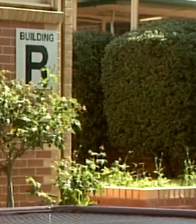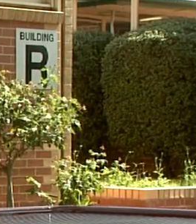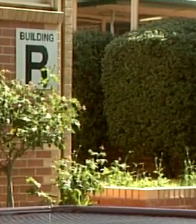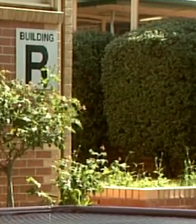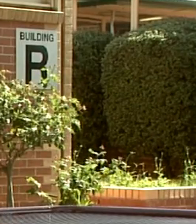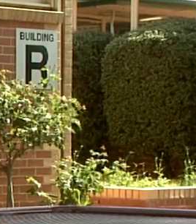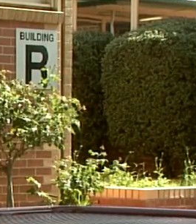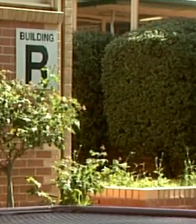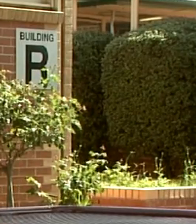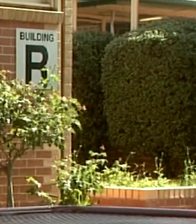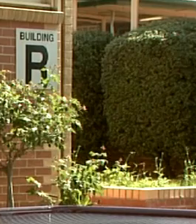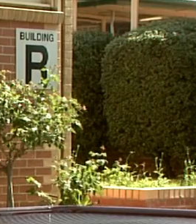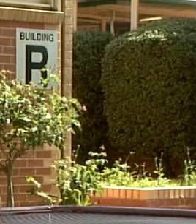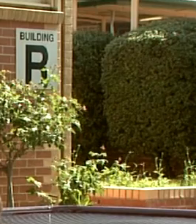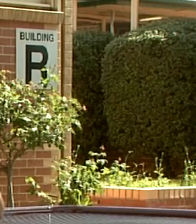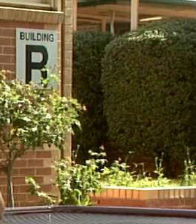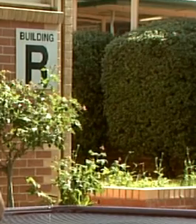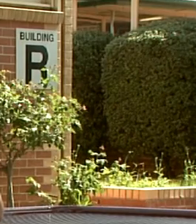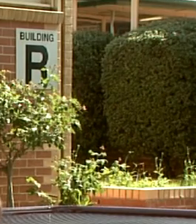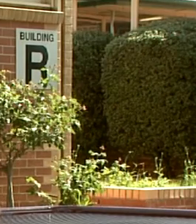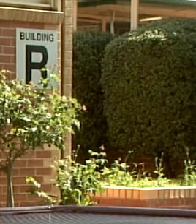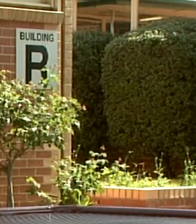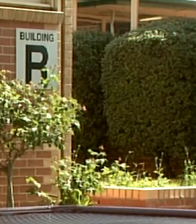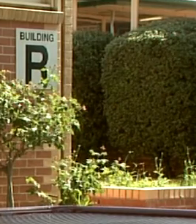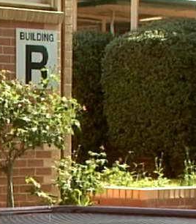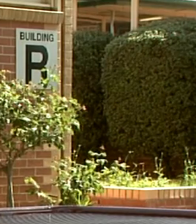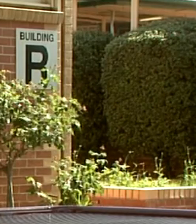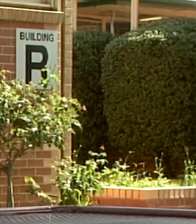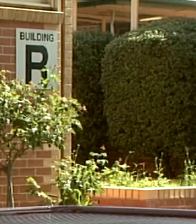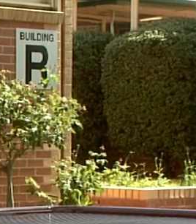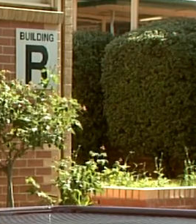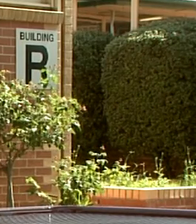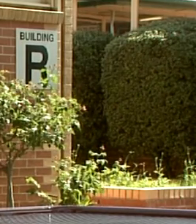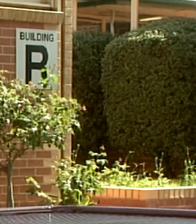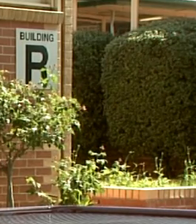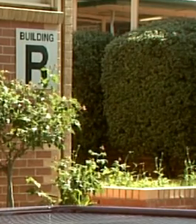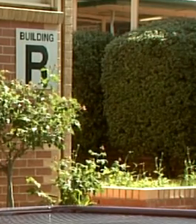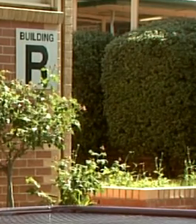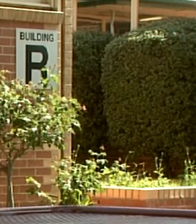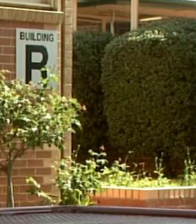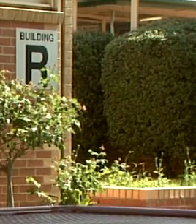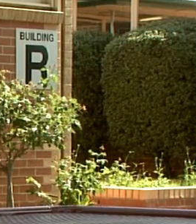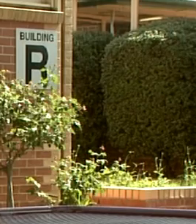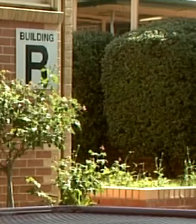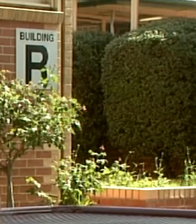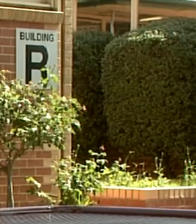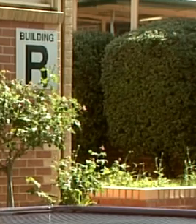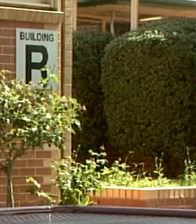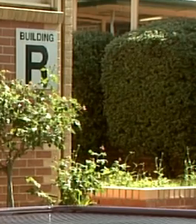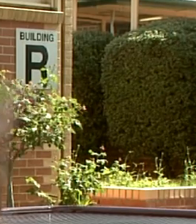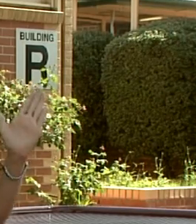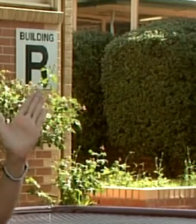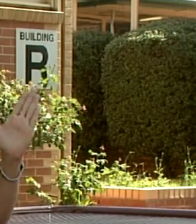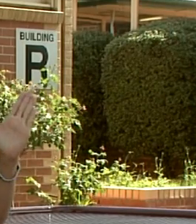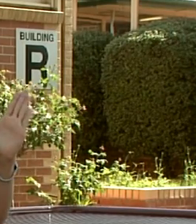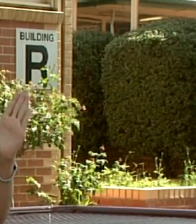that English was my second language and it was difficult for me. They hadn't come across it before. Because I'm translating from one language